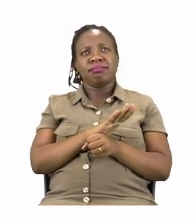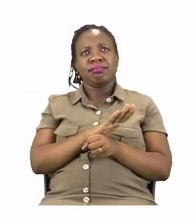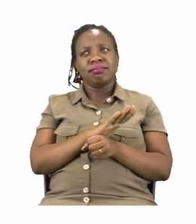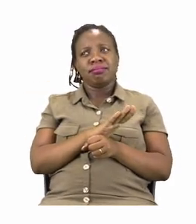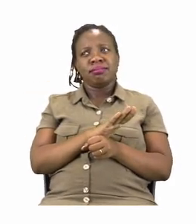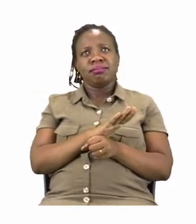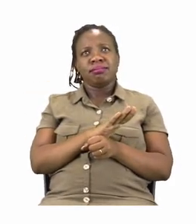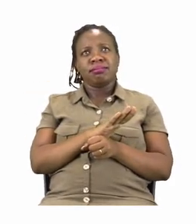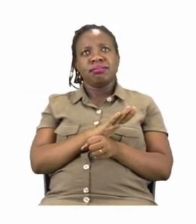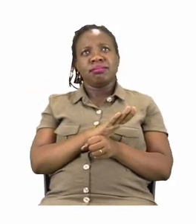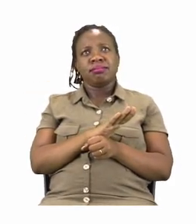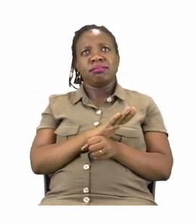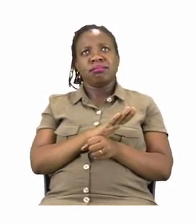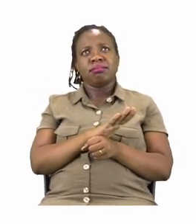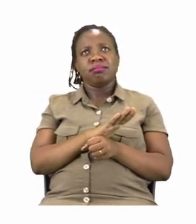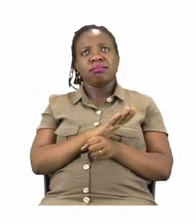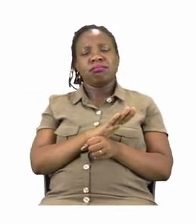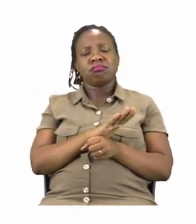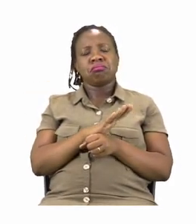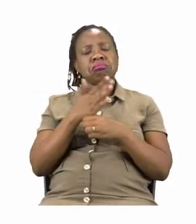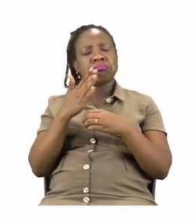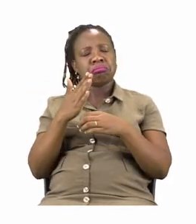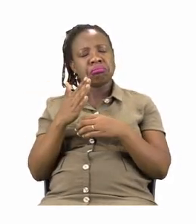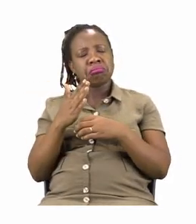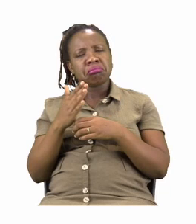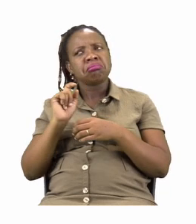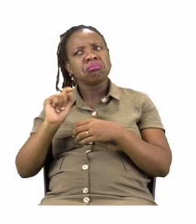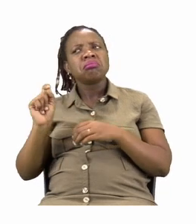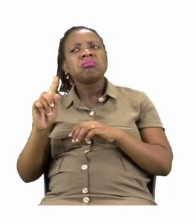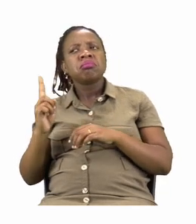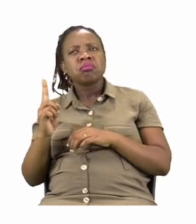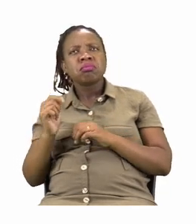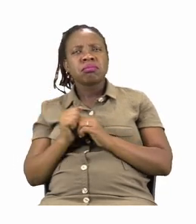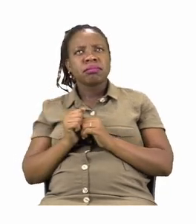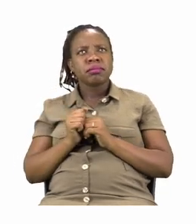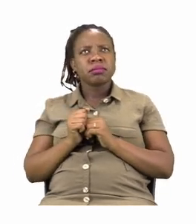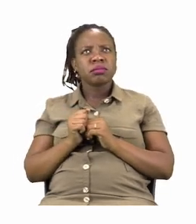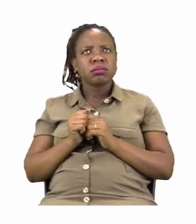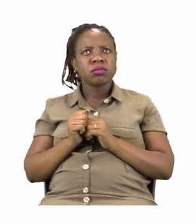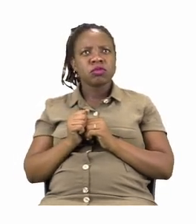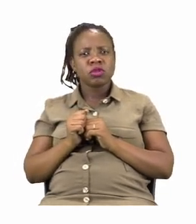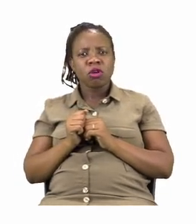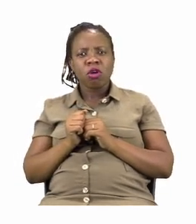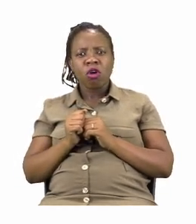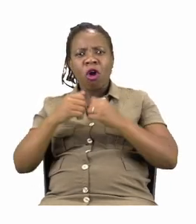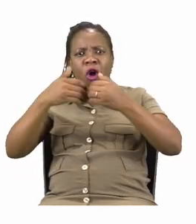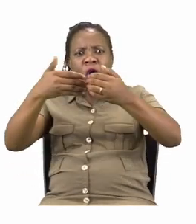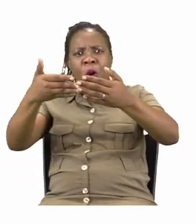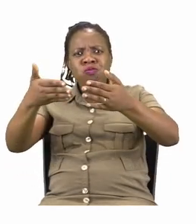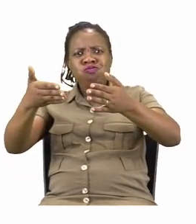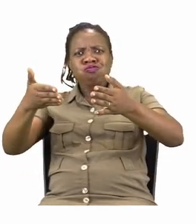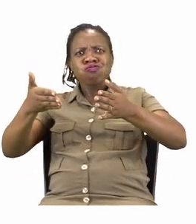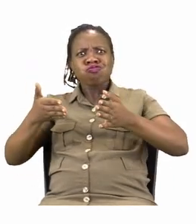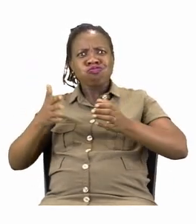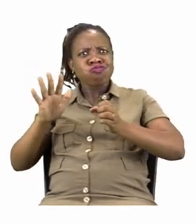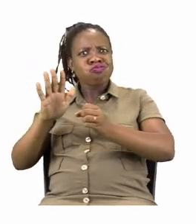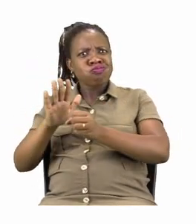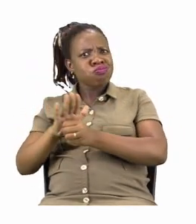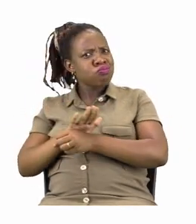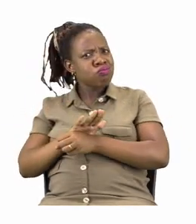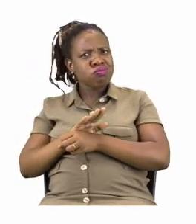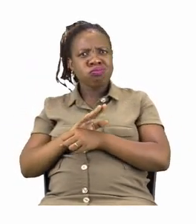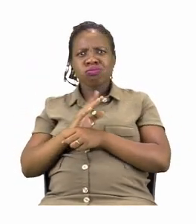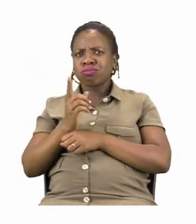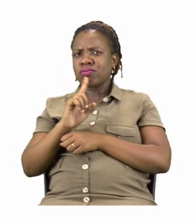example, you can write a rule to say, instead of filling up a bathtub, you